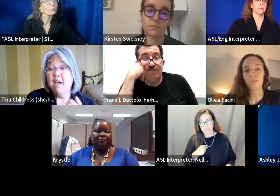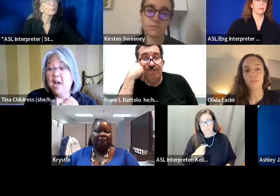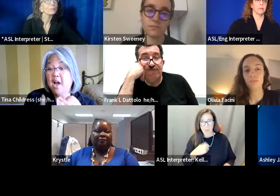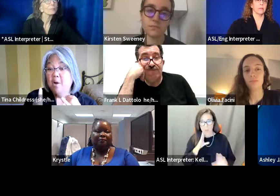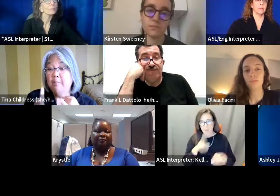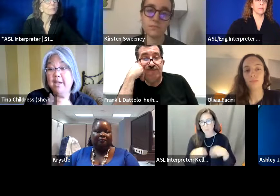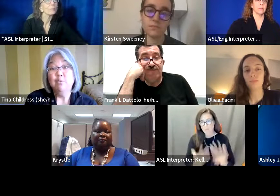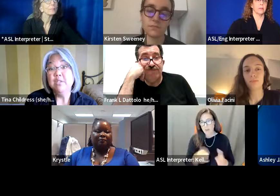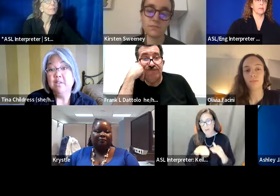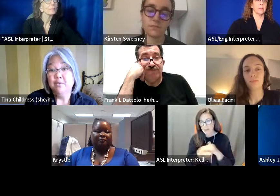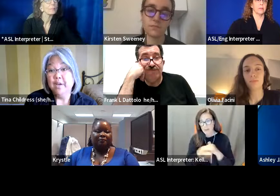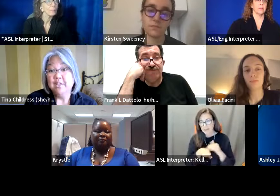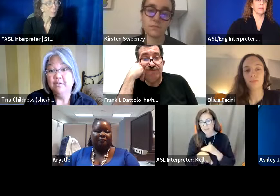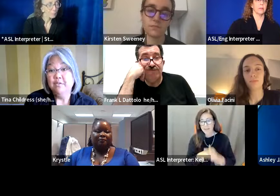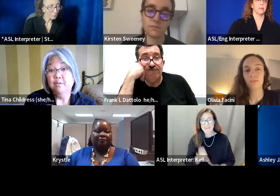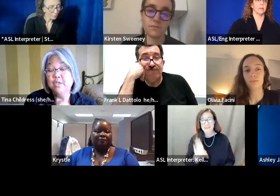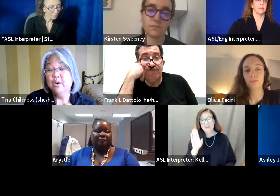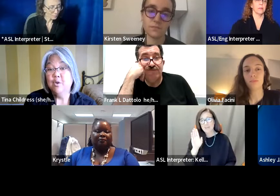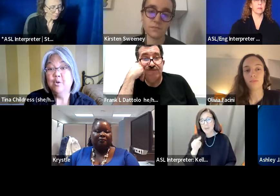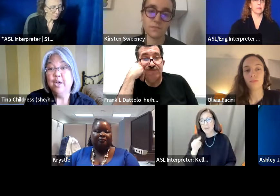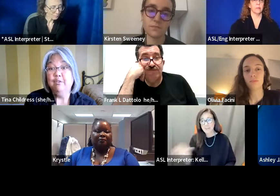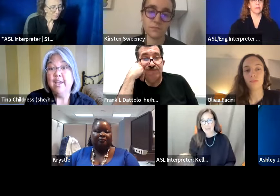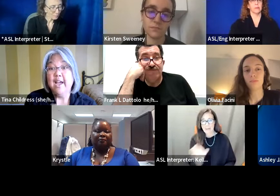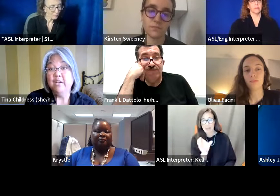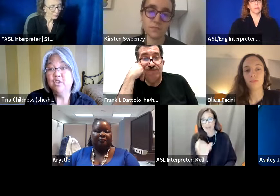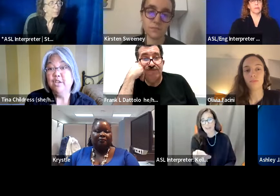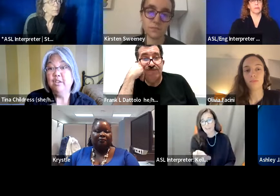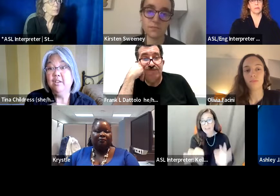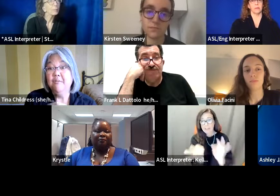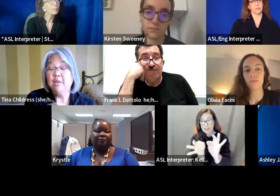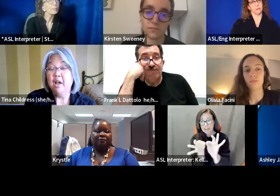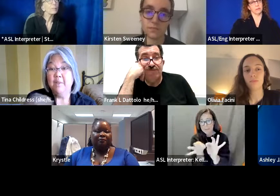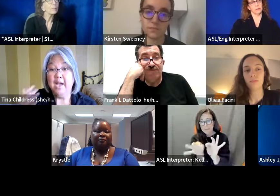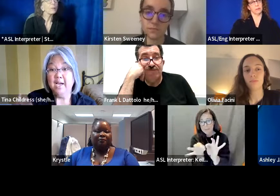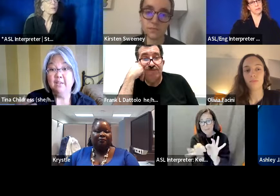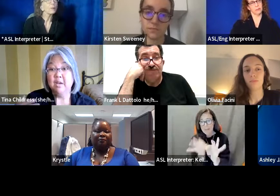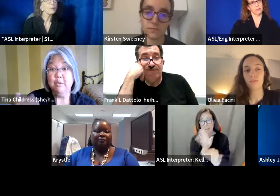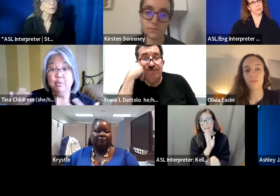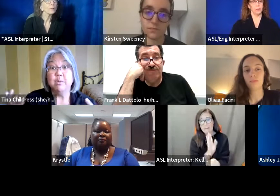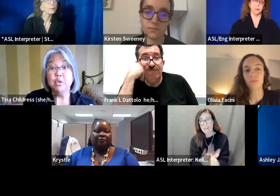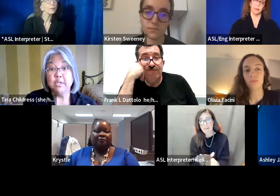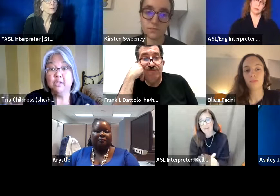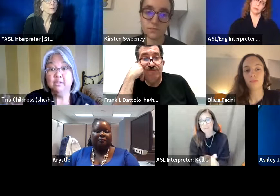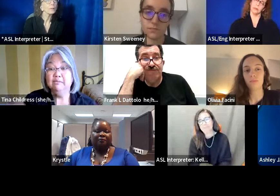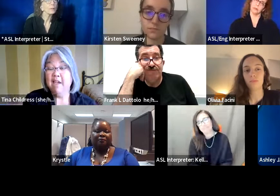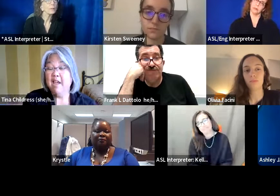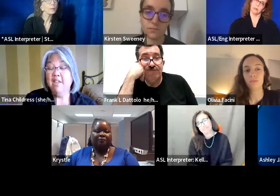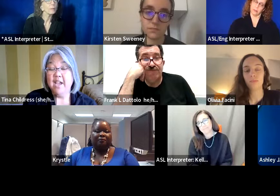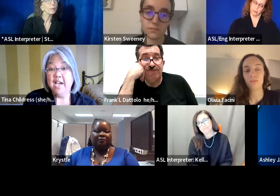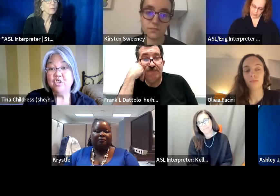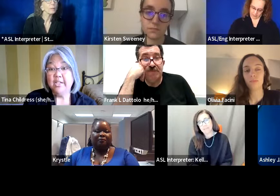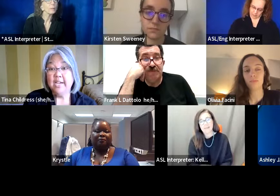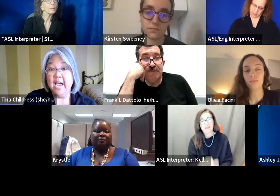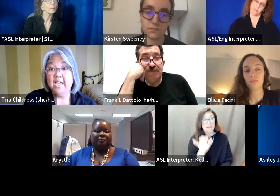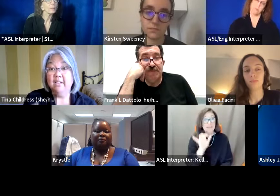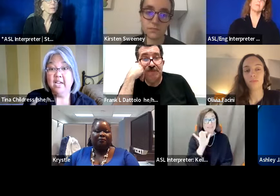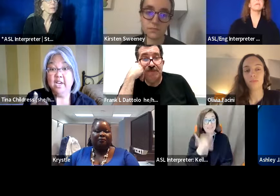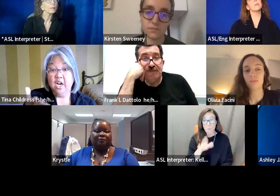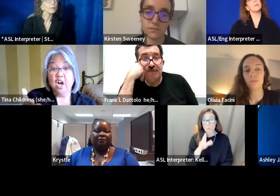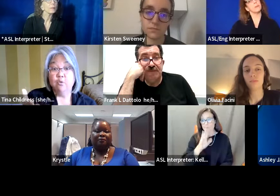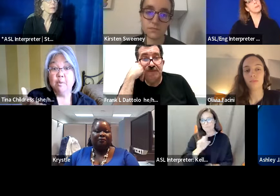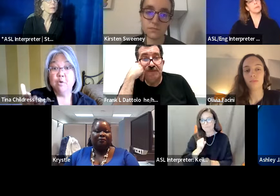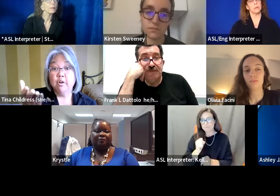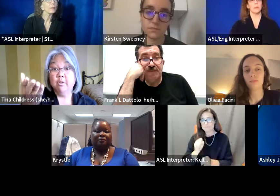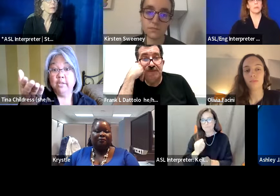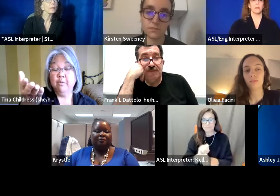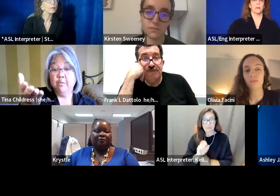captioning, and it was ineffective. So they actually it was a musical, and they actually had like